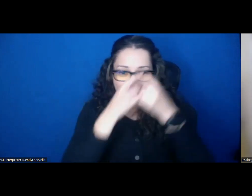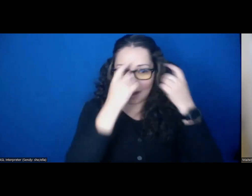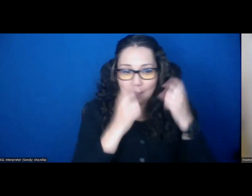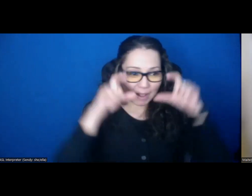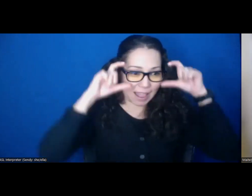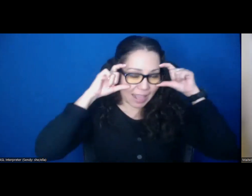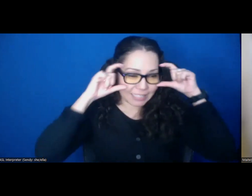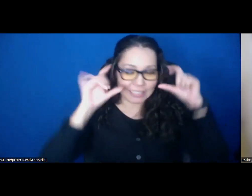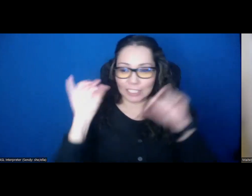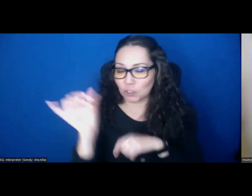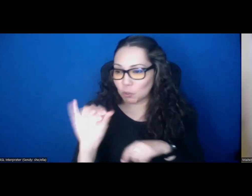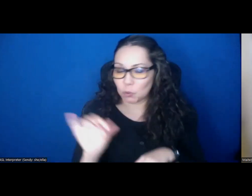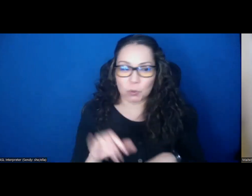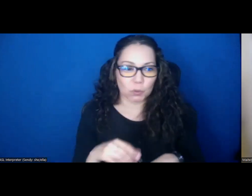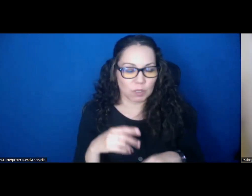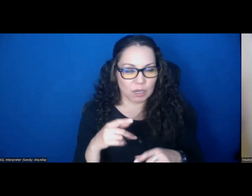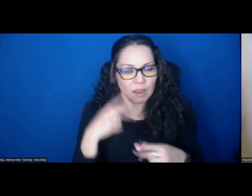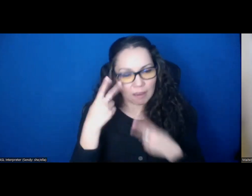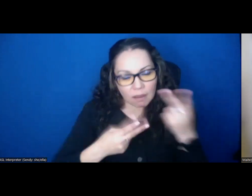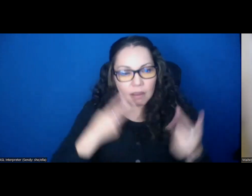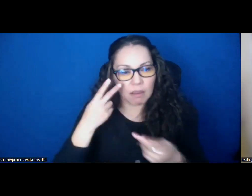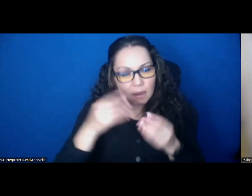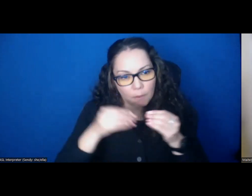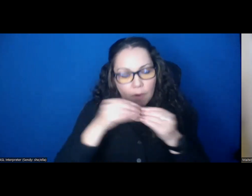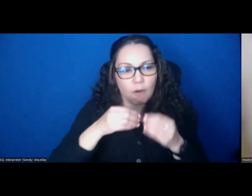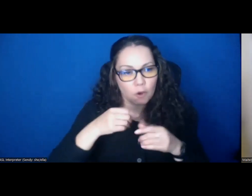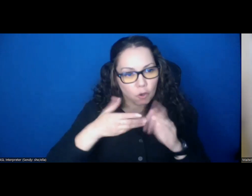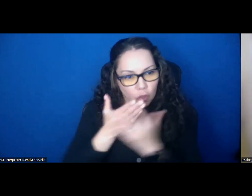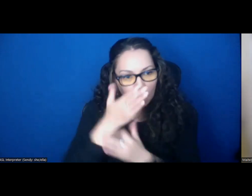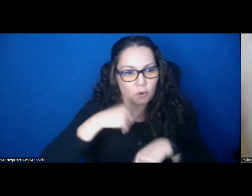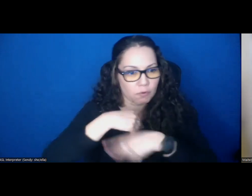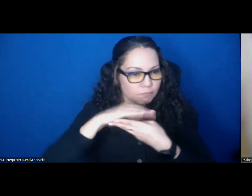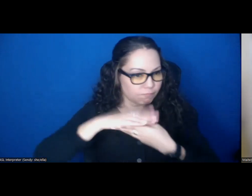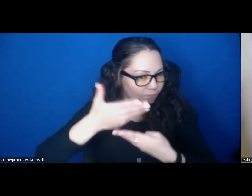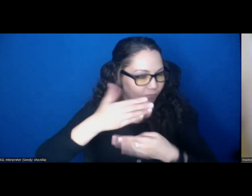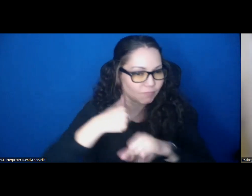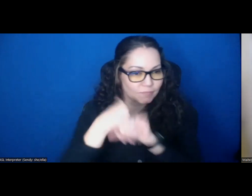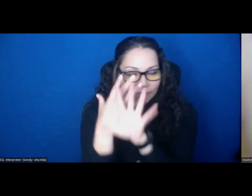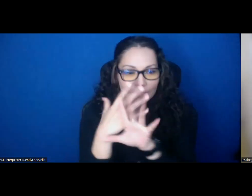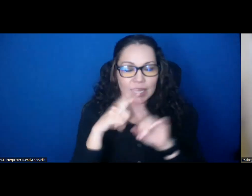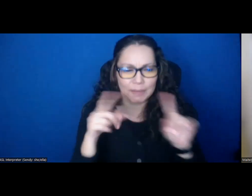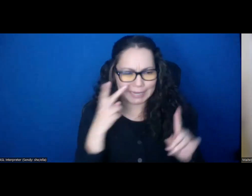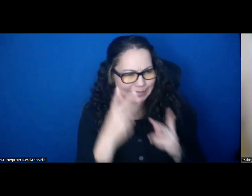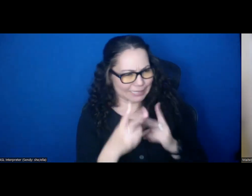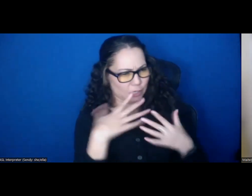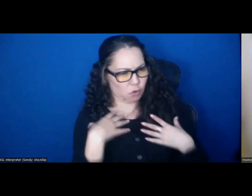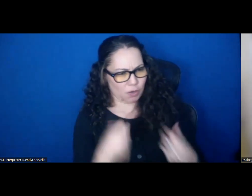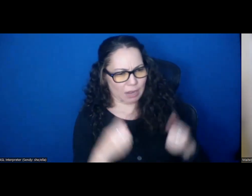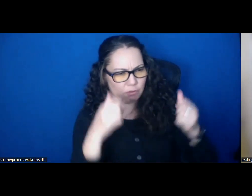as daily video visits progressed, I witnessed my mom's demeanor and quality of life rapidly deteriorate.